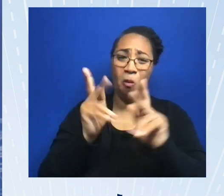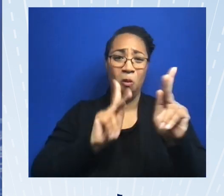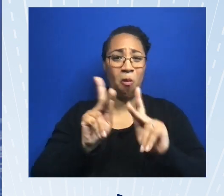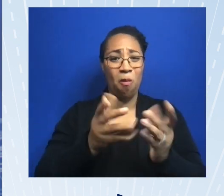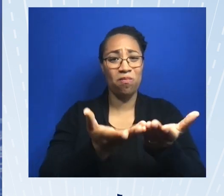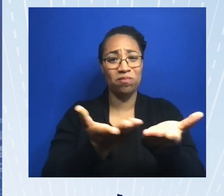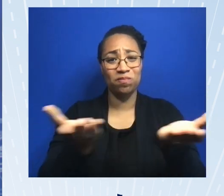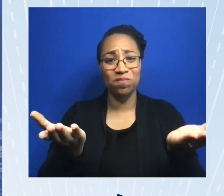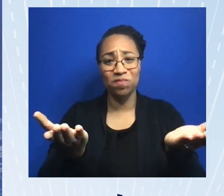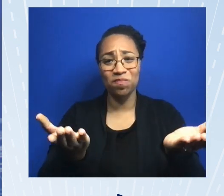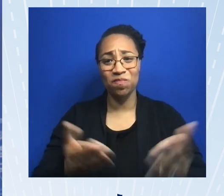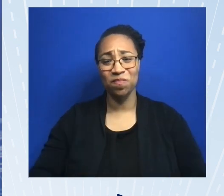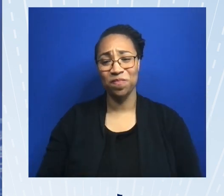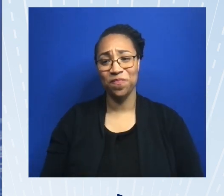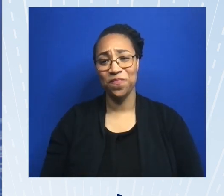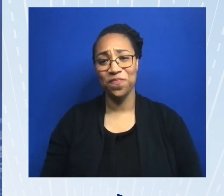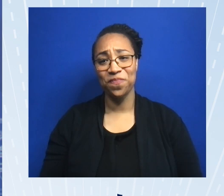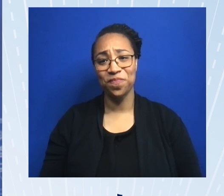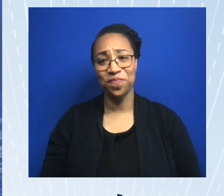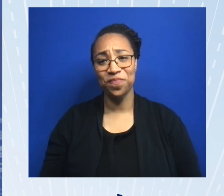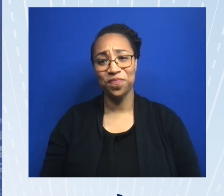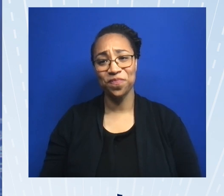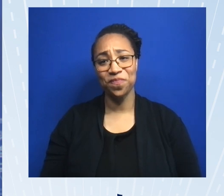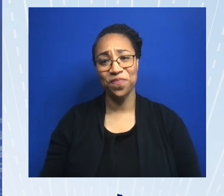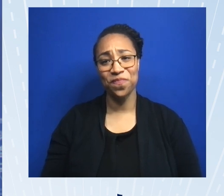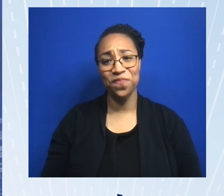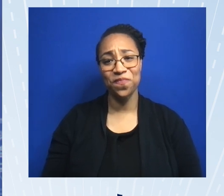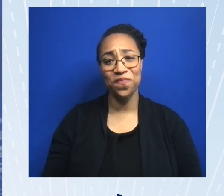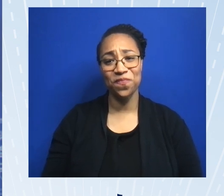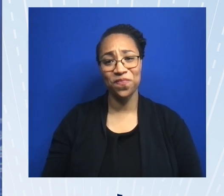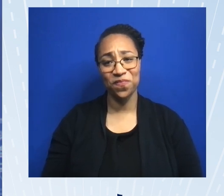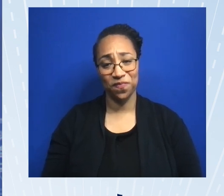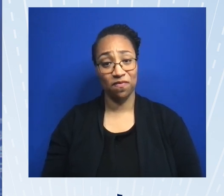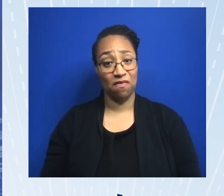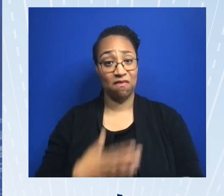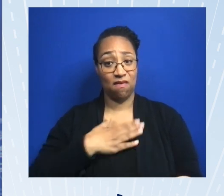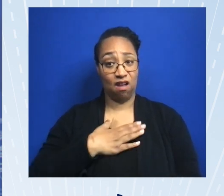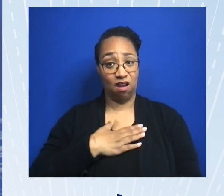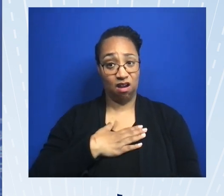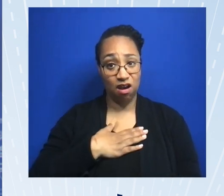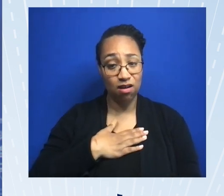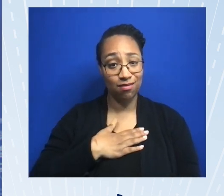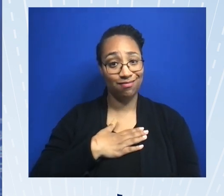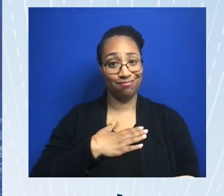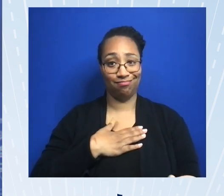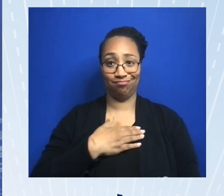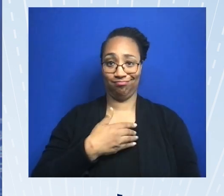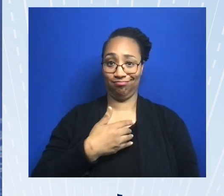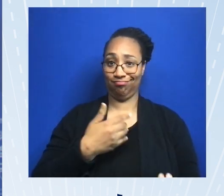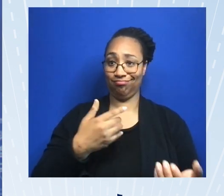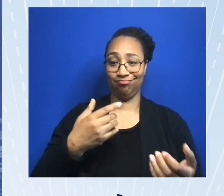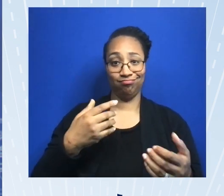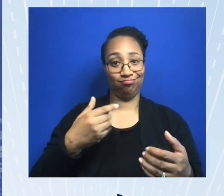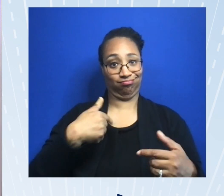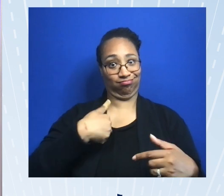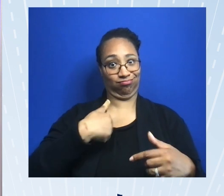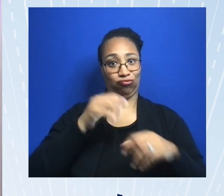are thank you, modeh. Throughout the day, they are supposed to observe hakarat